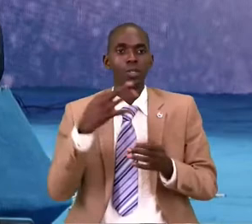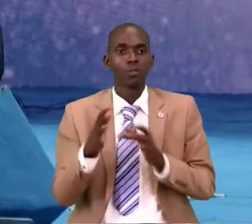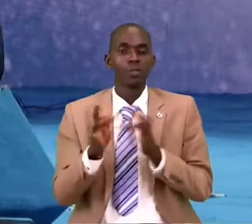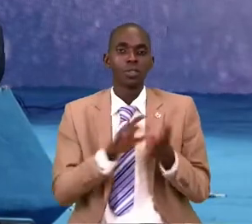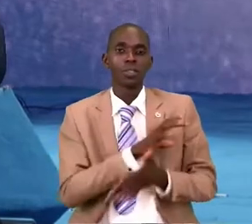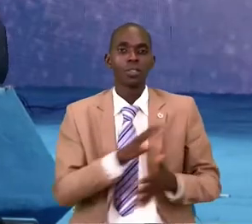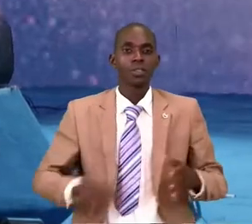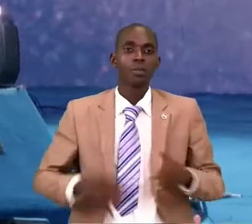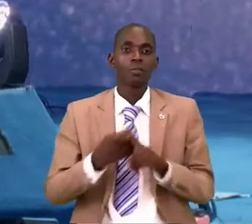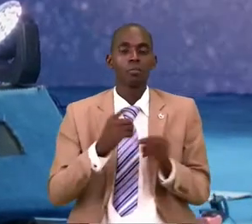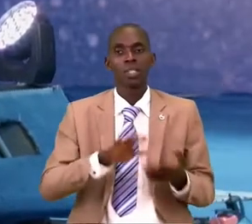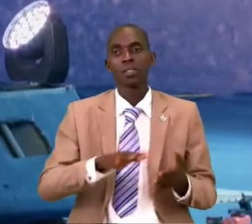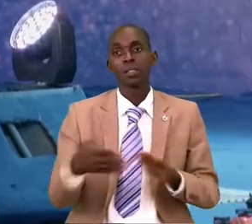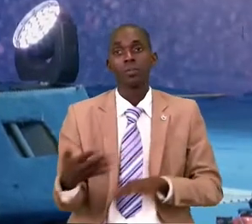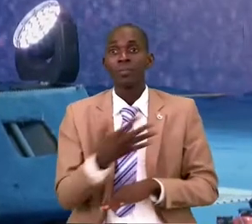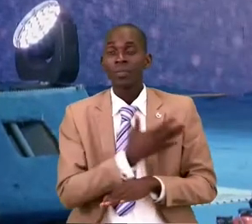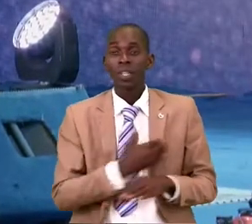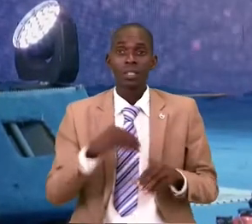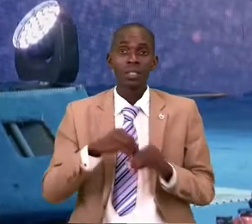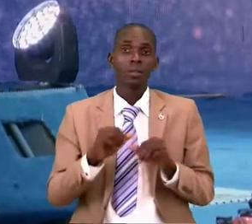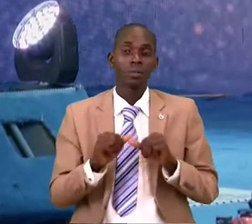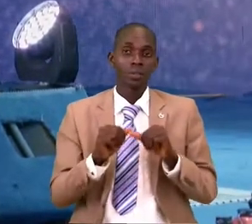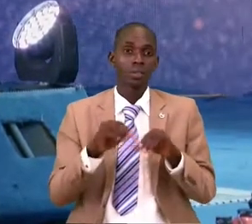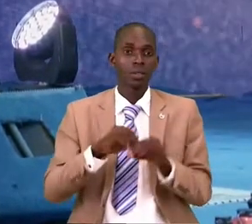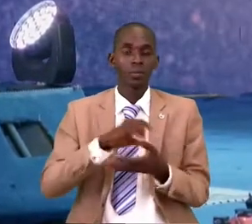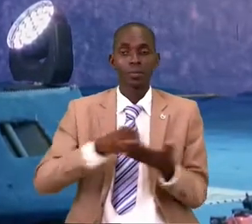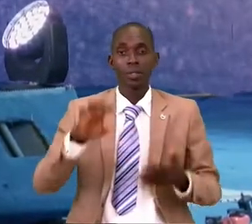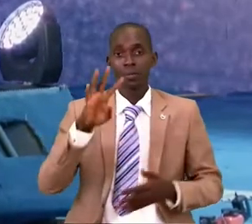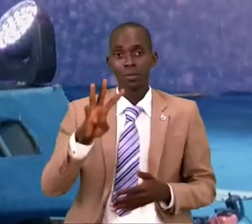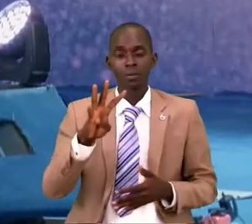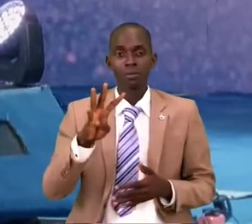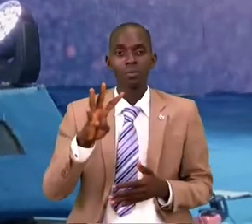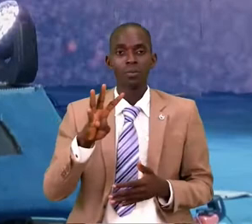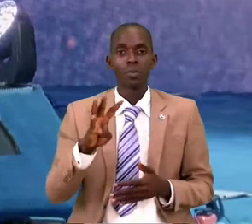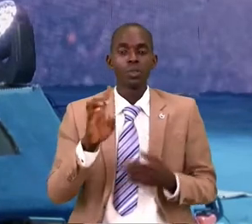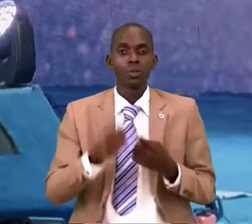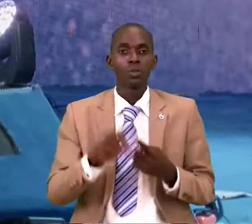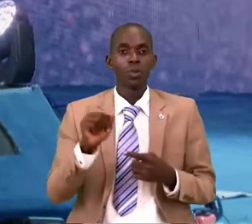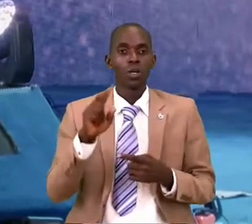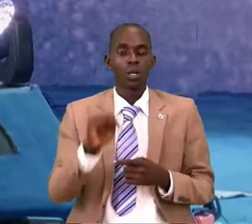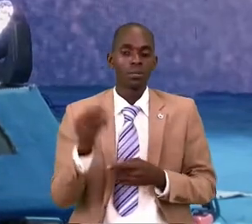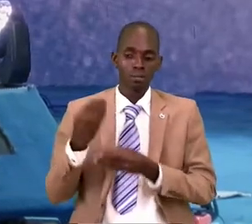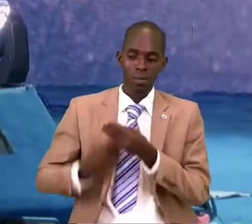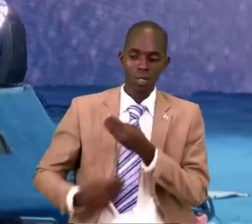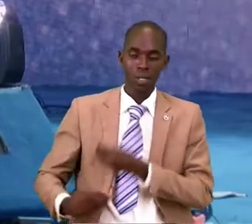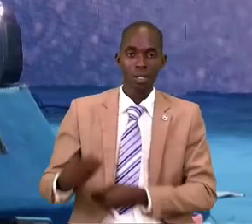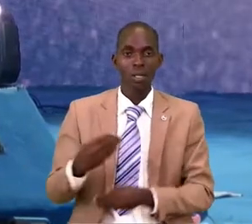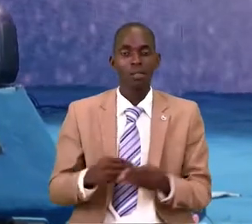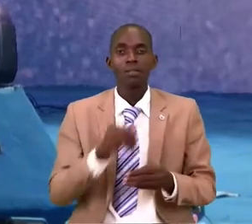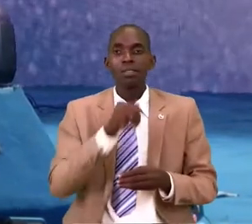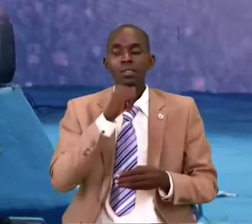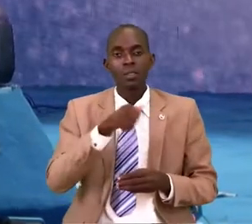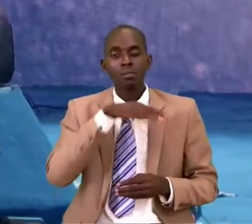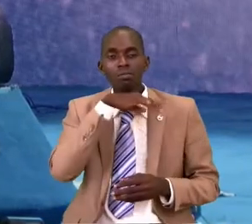inheritance incorruptible, undefiled, and that fadeth not away, reserved